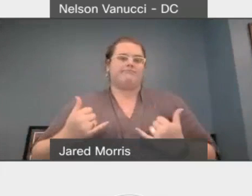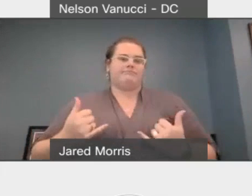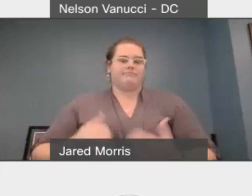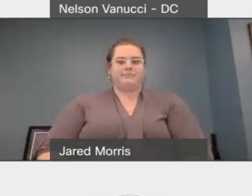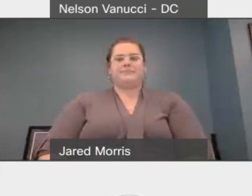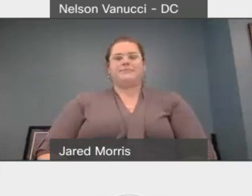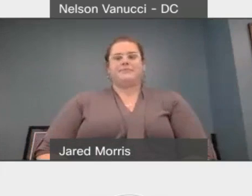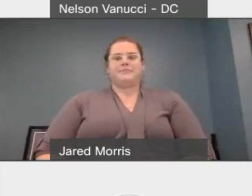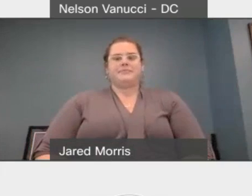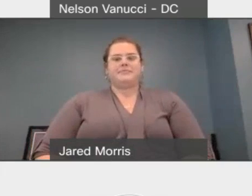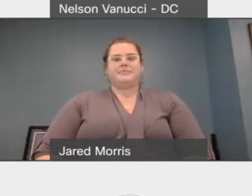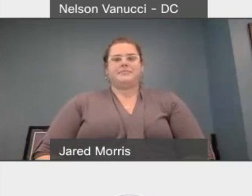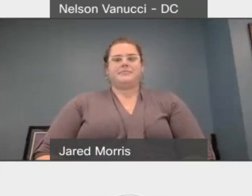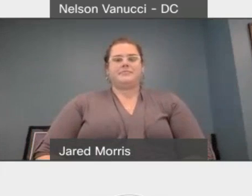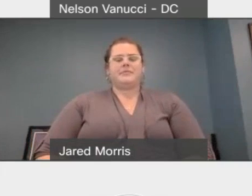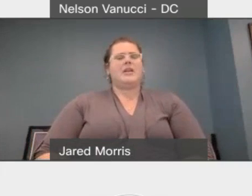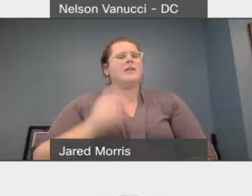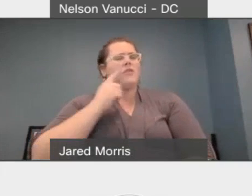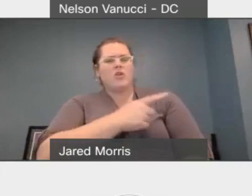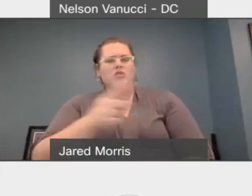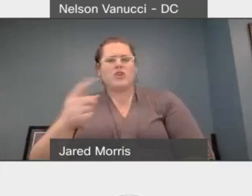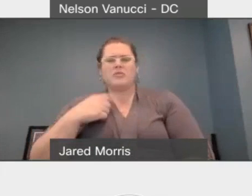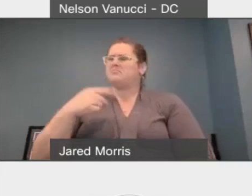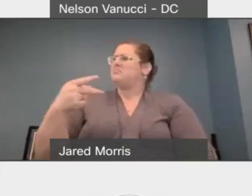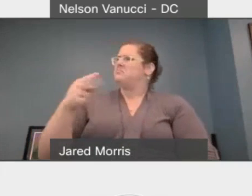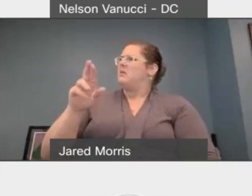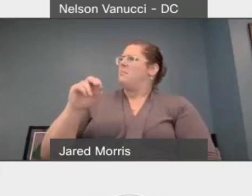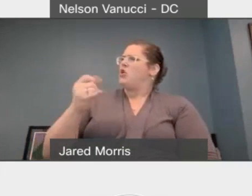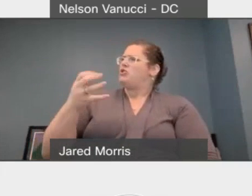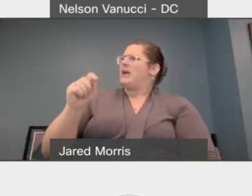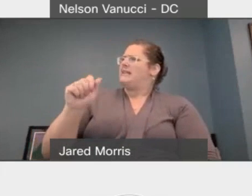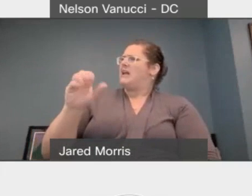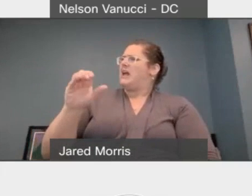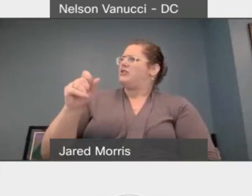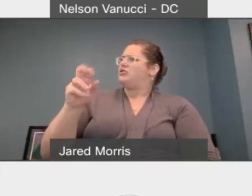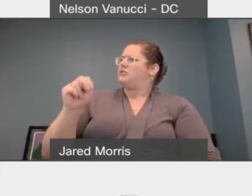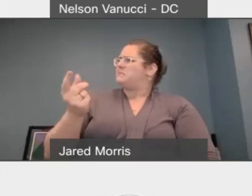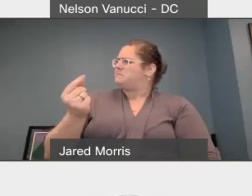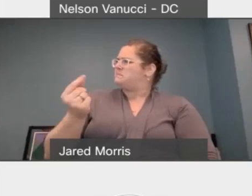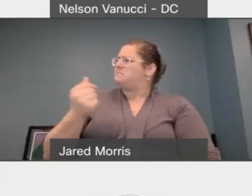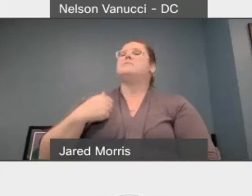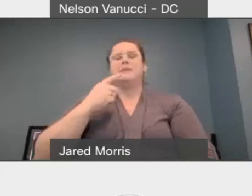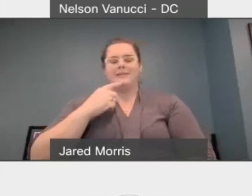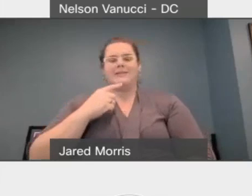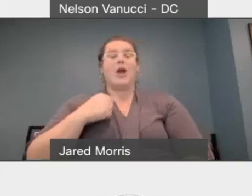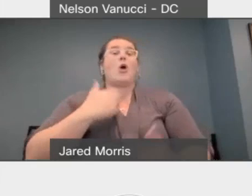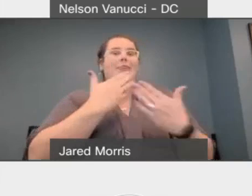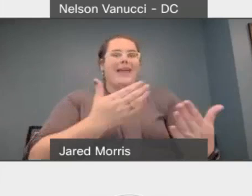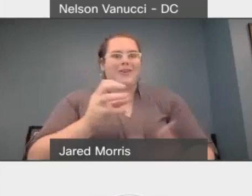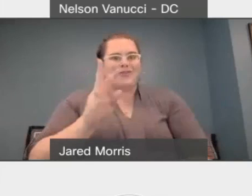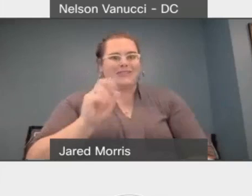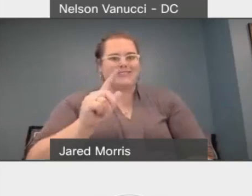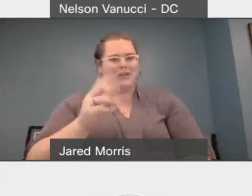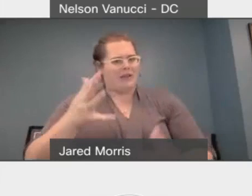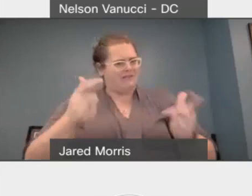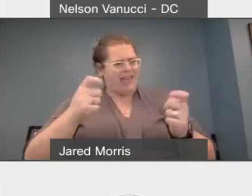And for those who don't know, Project Action is a self-advocacy group. Oh, there you go, Crystal. A little faster on the draw than